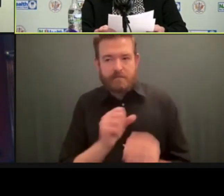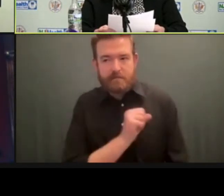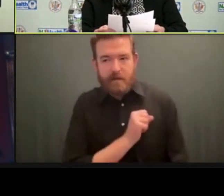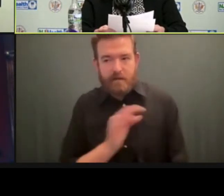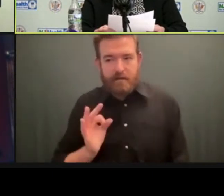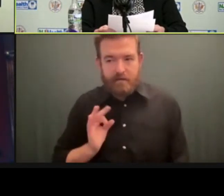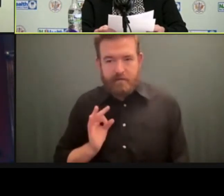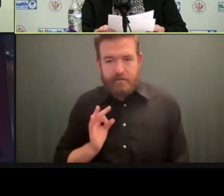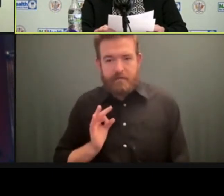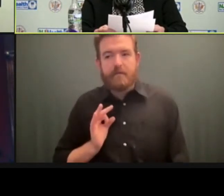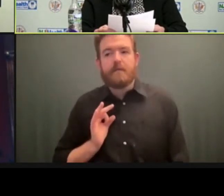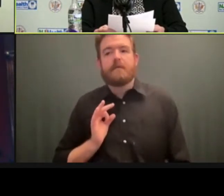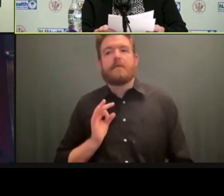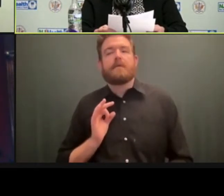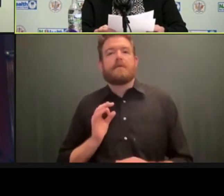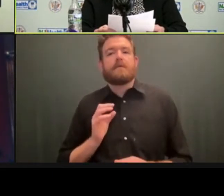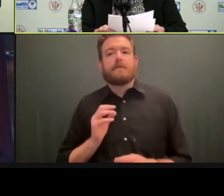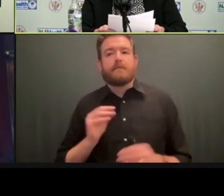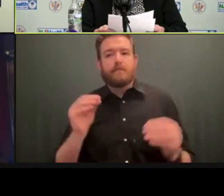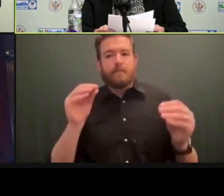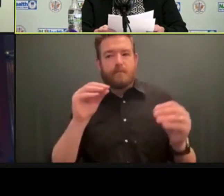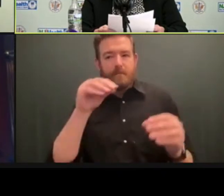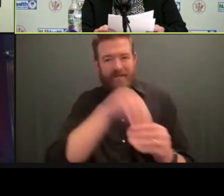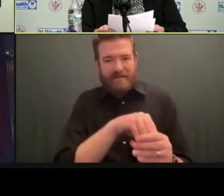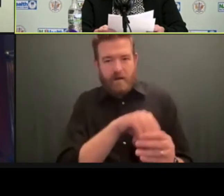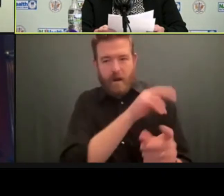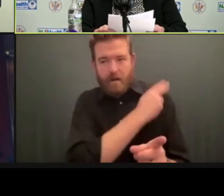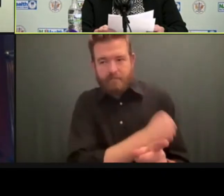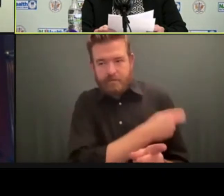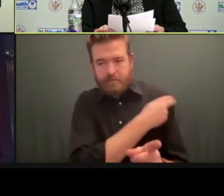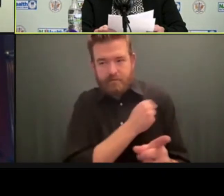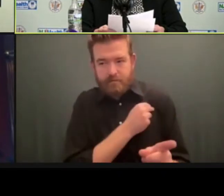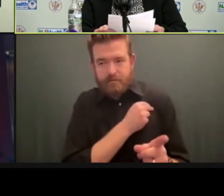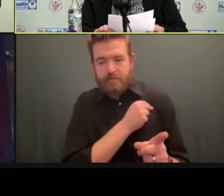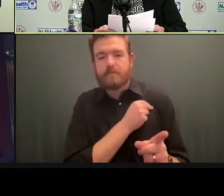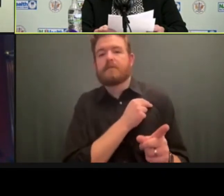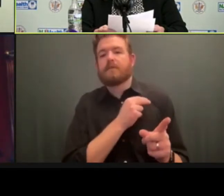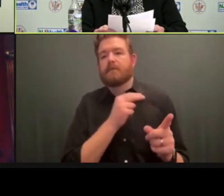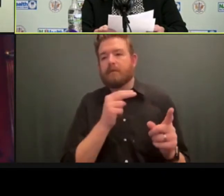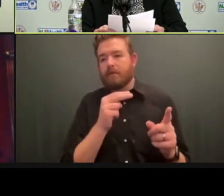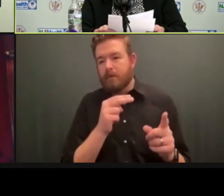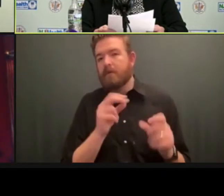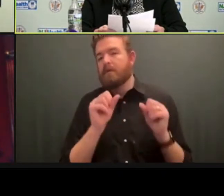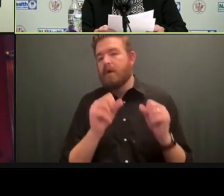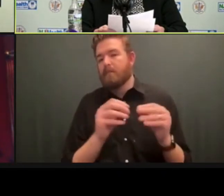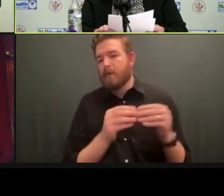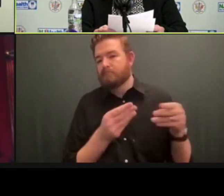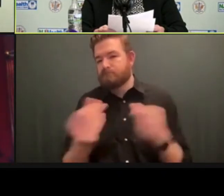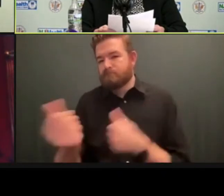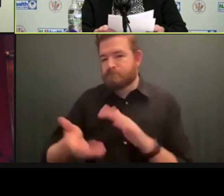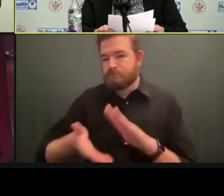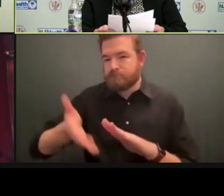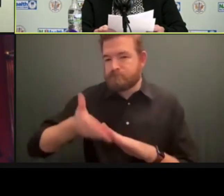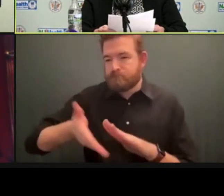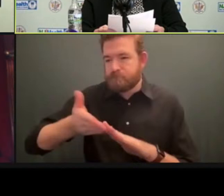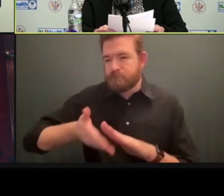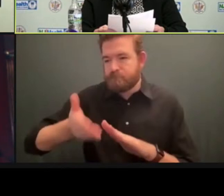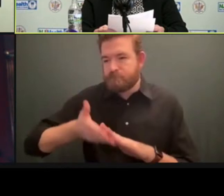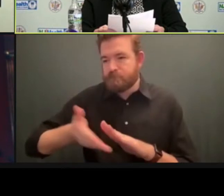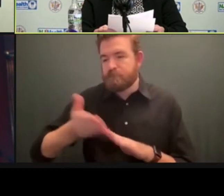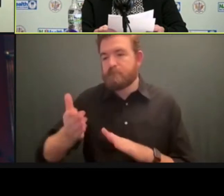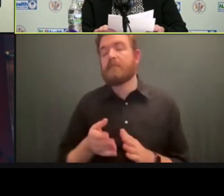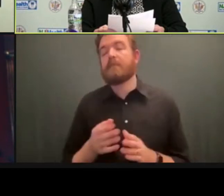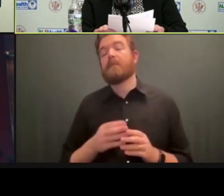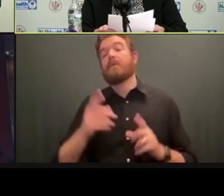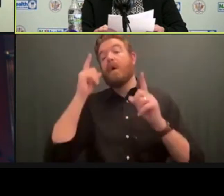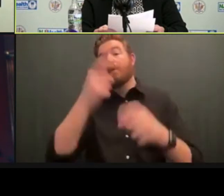to manage the volume of patients more effectively and efficiently with the goal of assuring that all patients